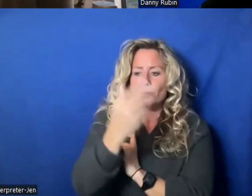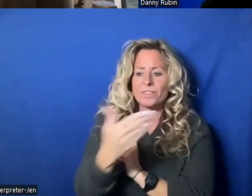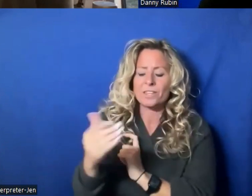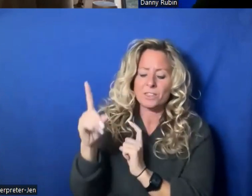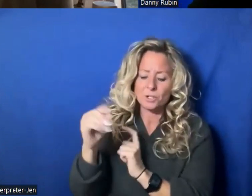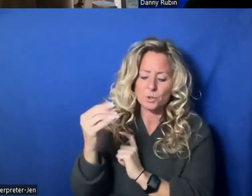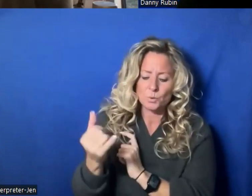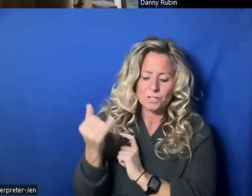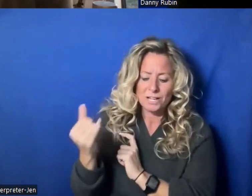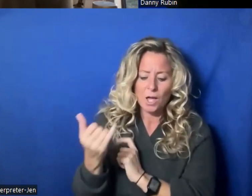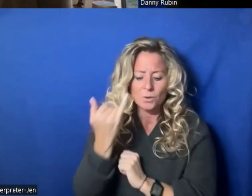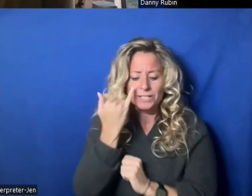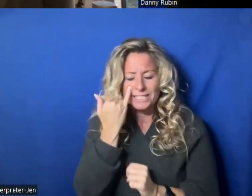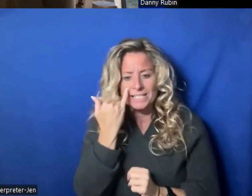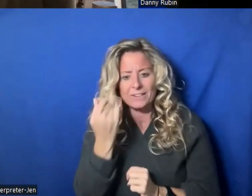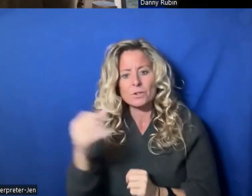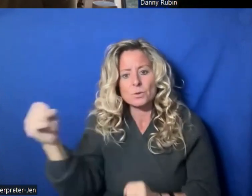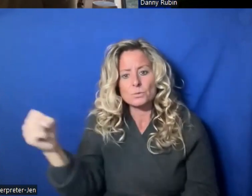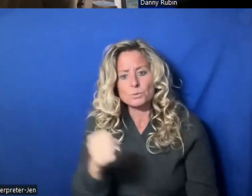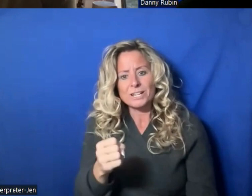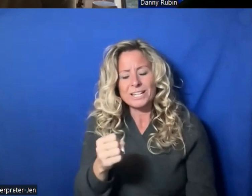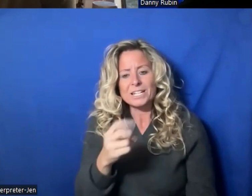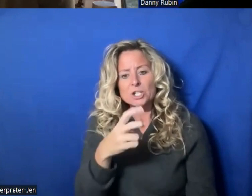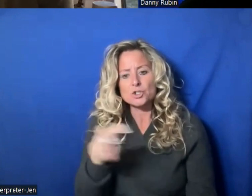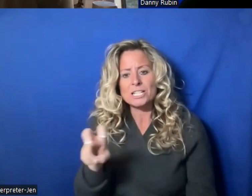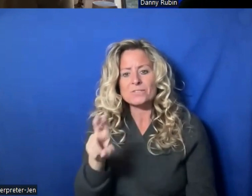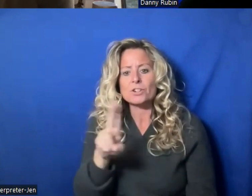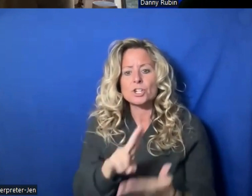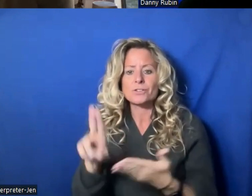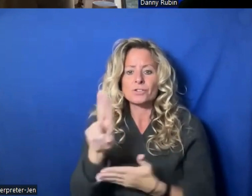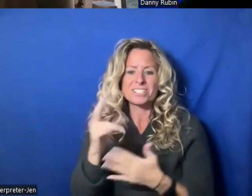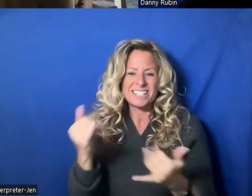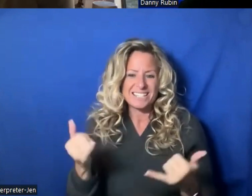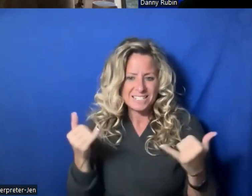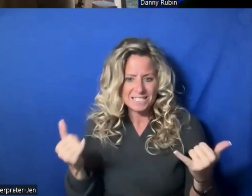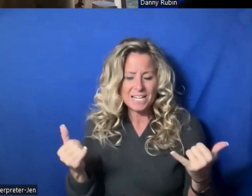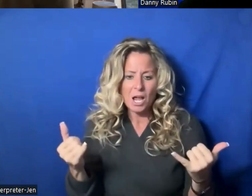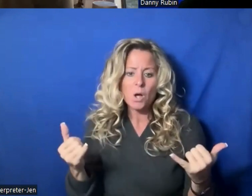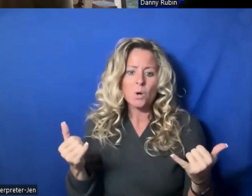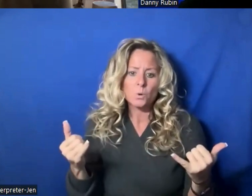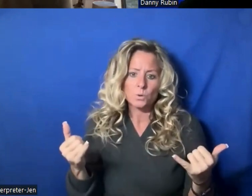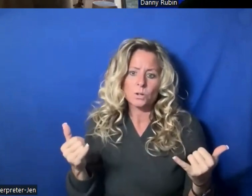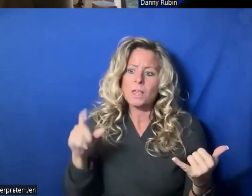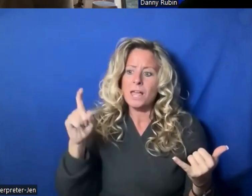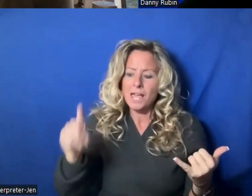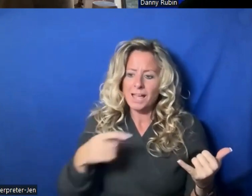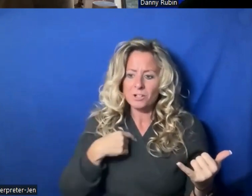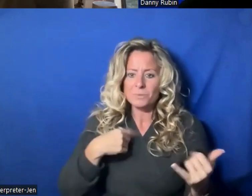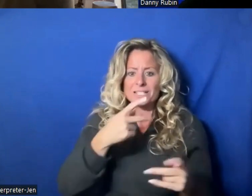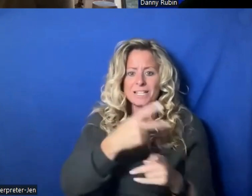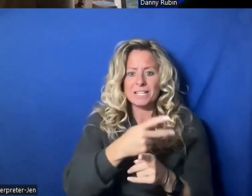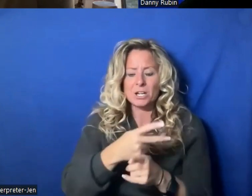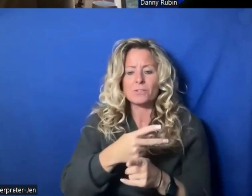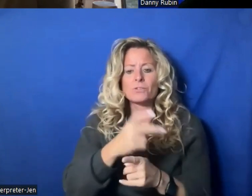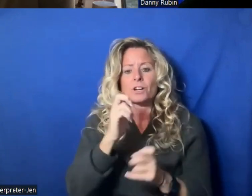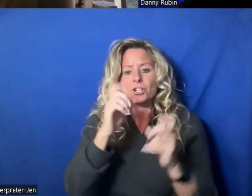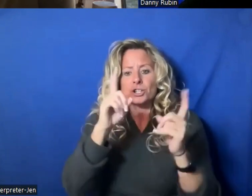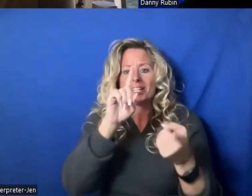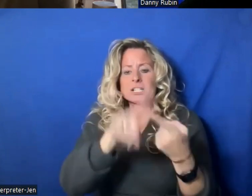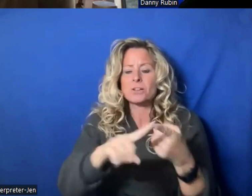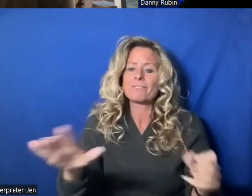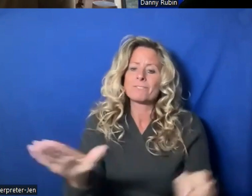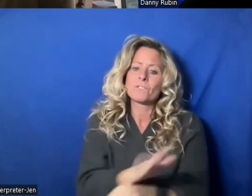is if you bring in a transfer, the university is now on the hook for their education until they're fully done with their